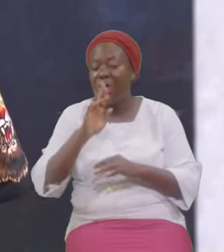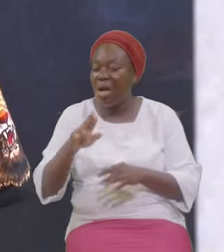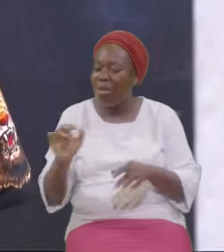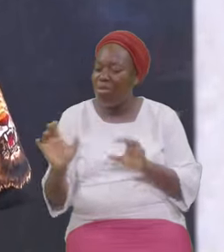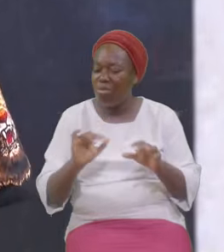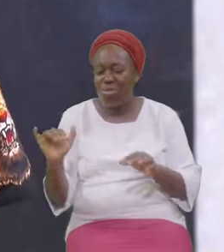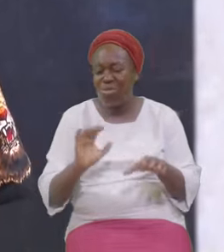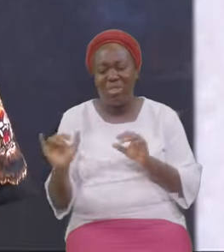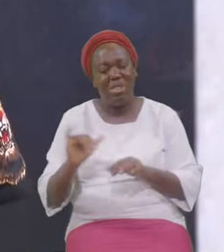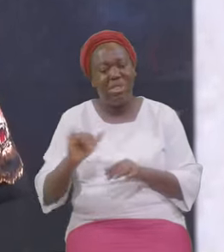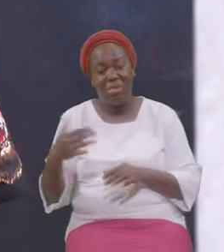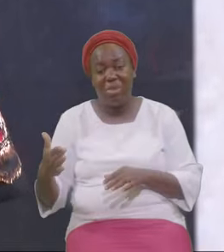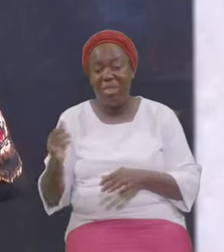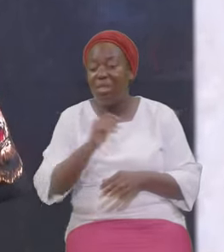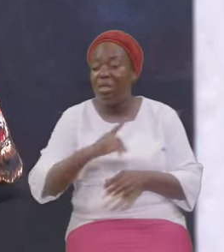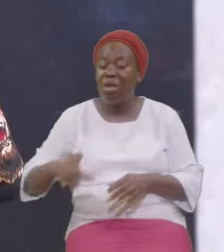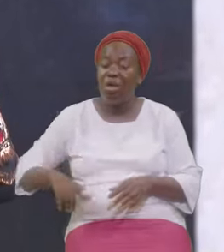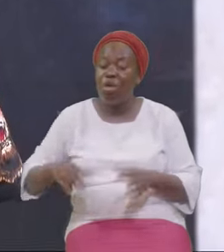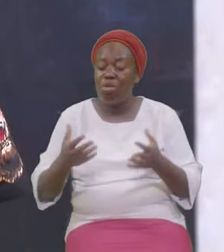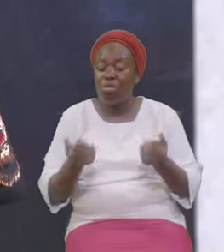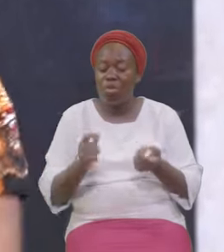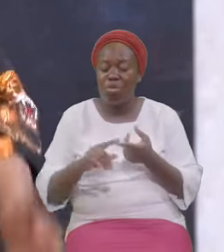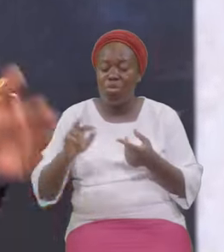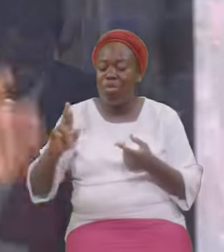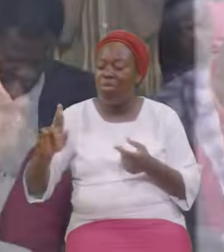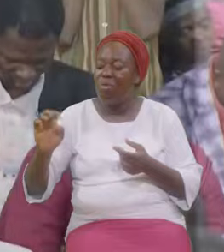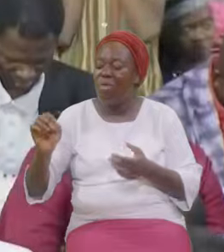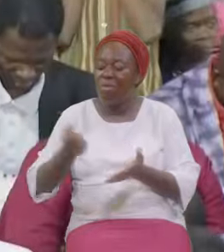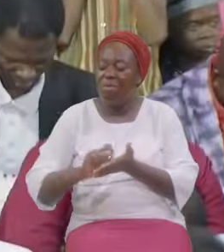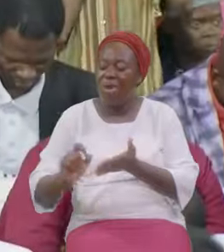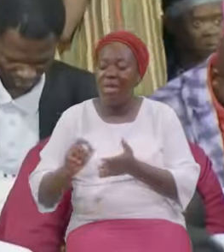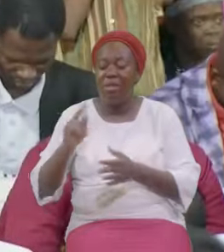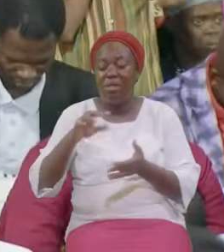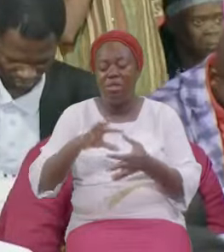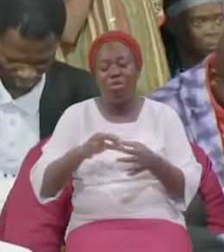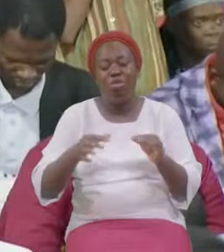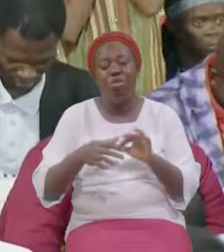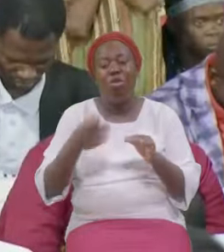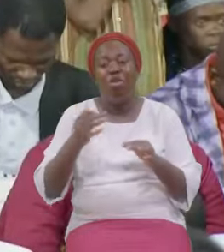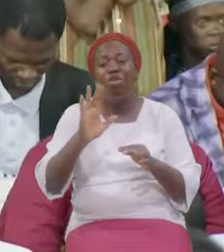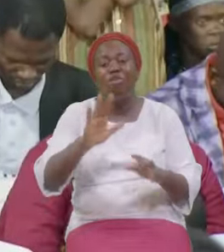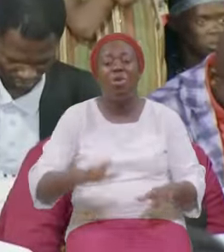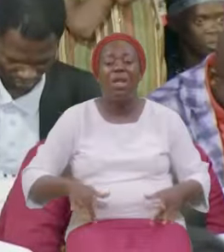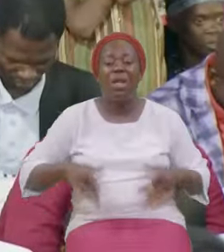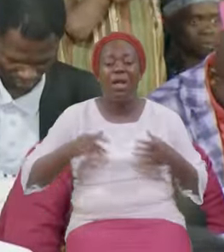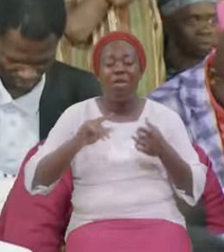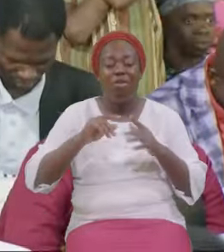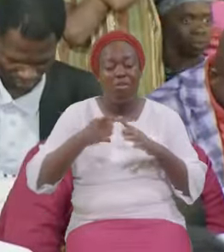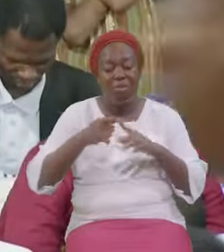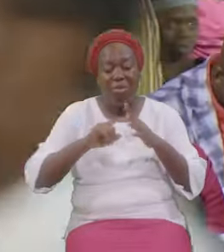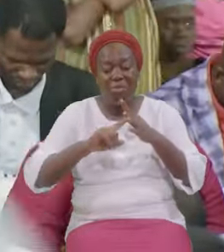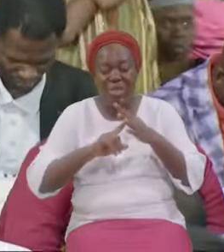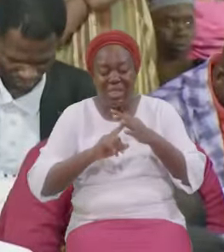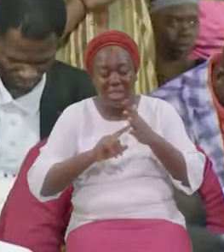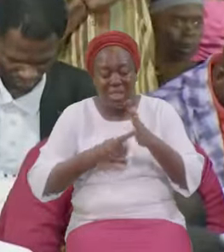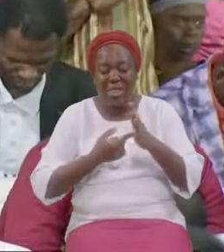Lord wants to rewrite the story of your life from this beginning